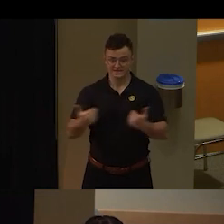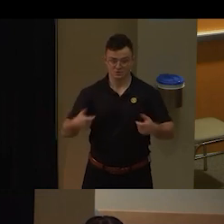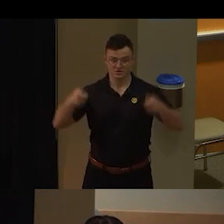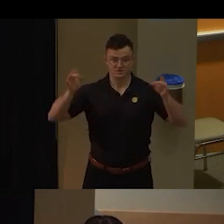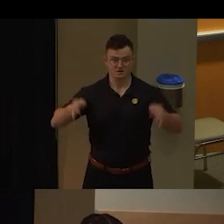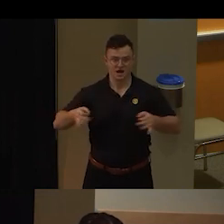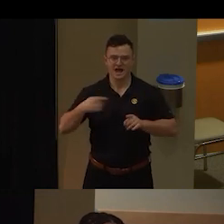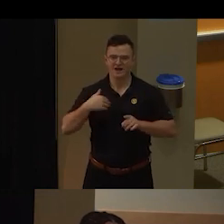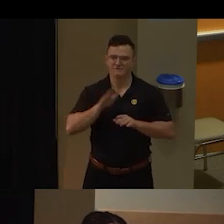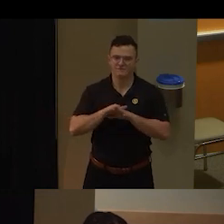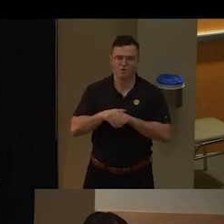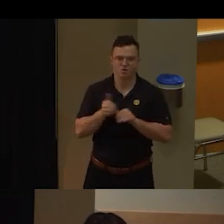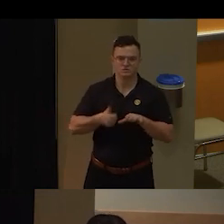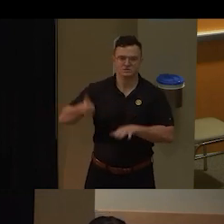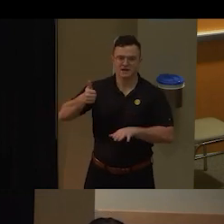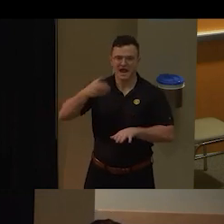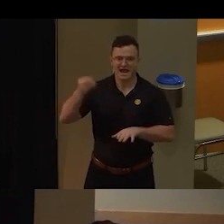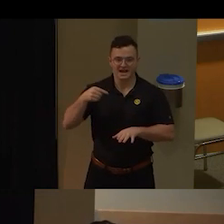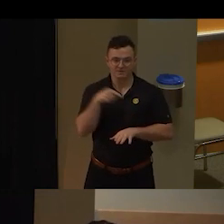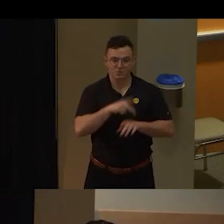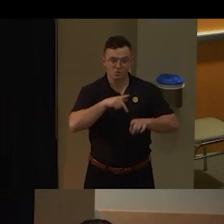and the segregated a false sense of inferiority.